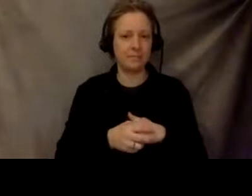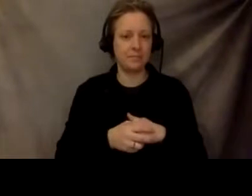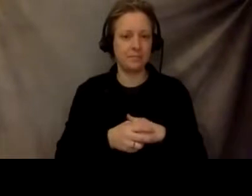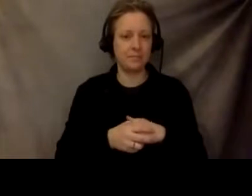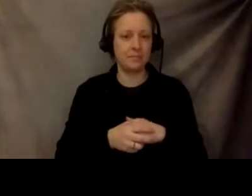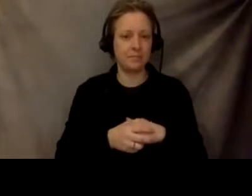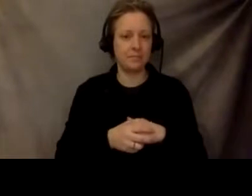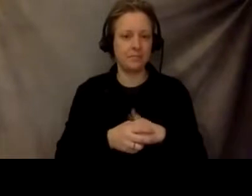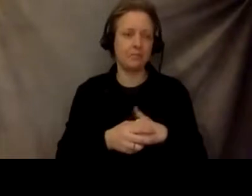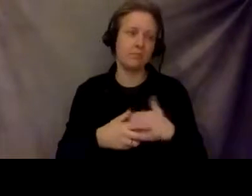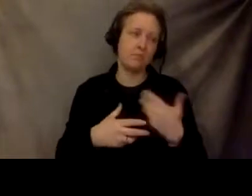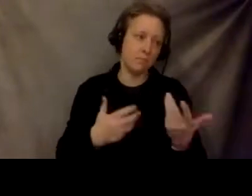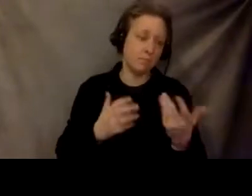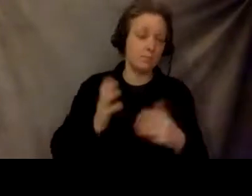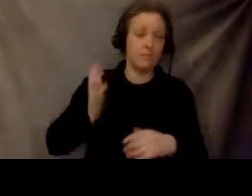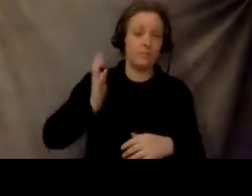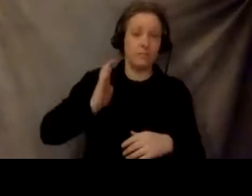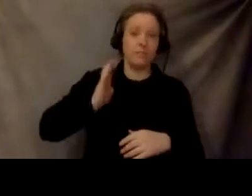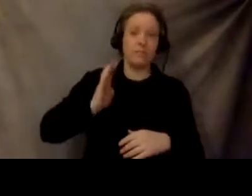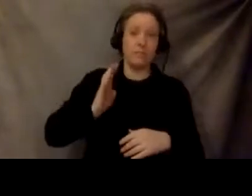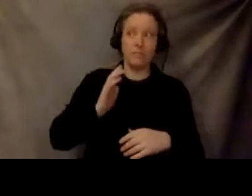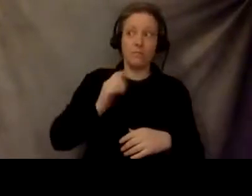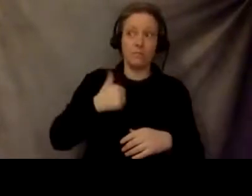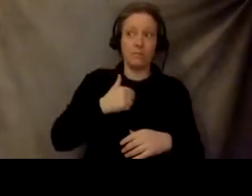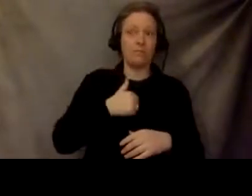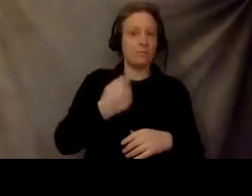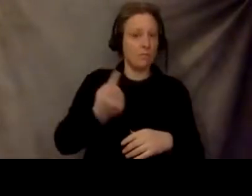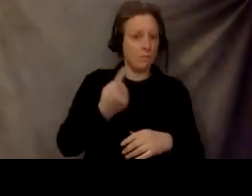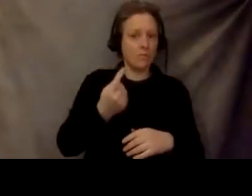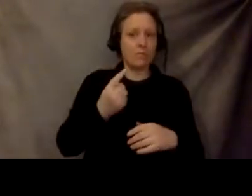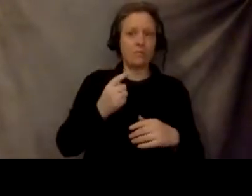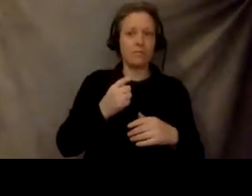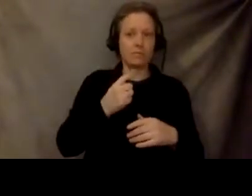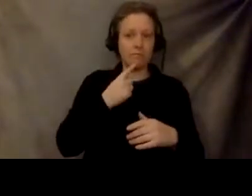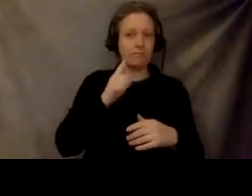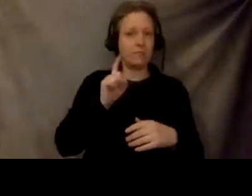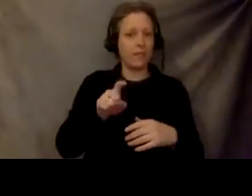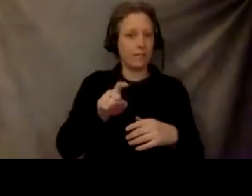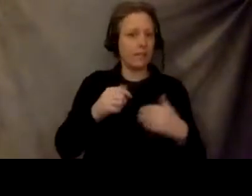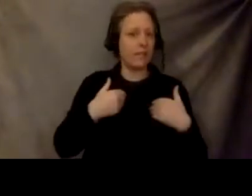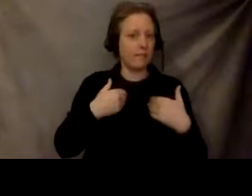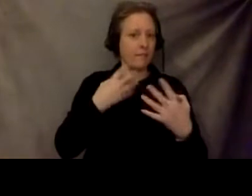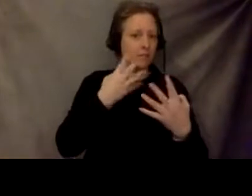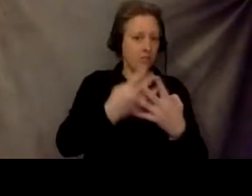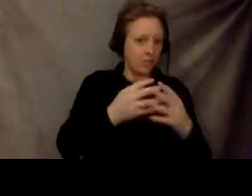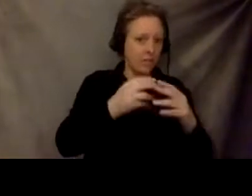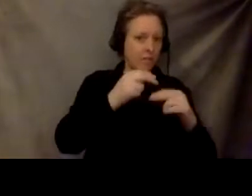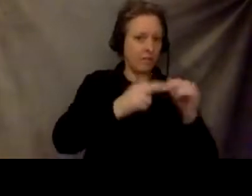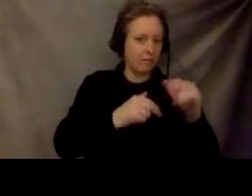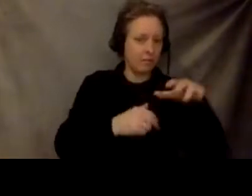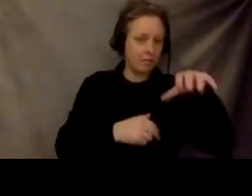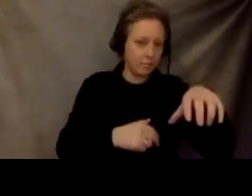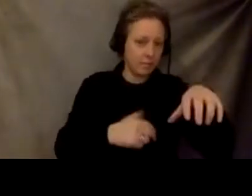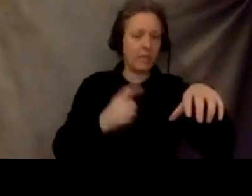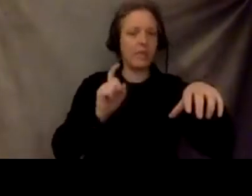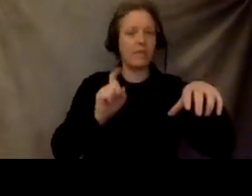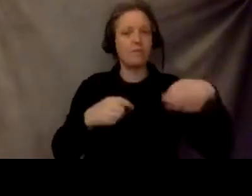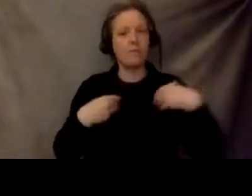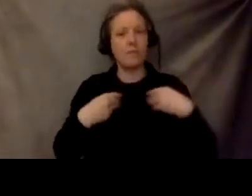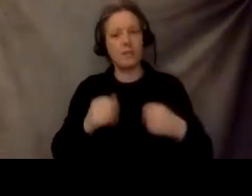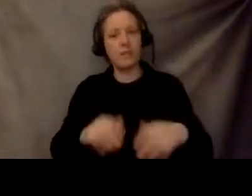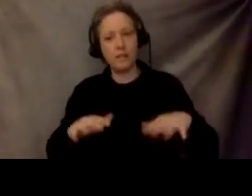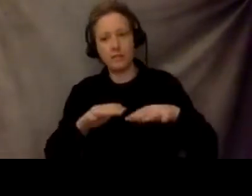have a jail, and you have to have, you know, some kind of a land divisions. And so you had what we call assessment and taxation, but